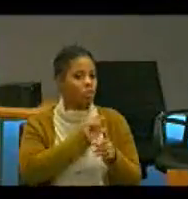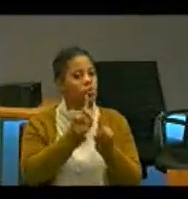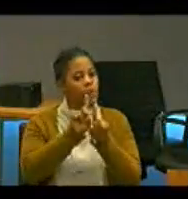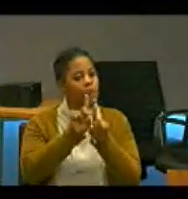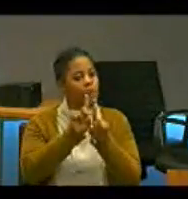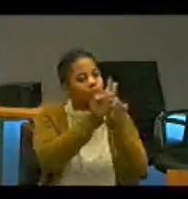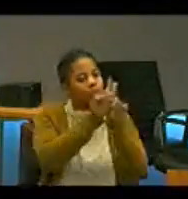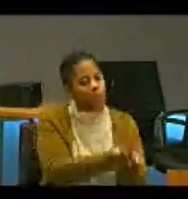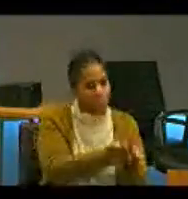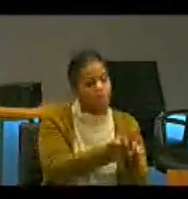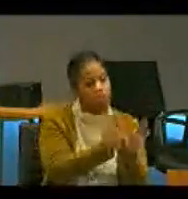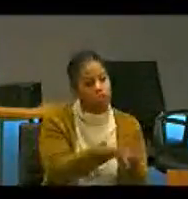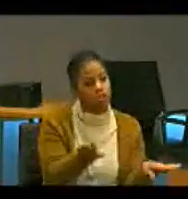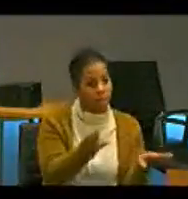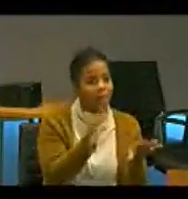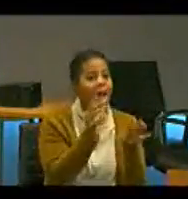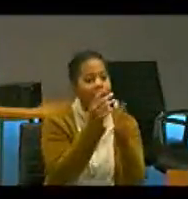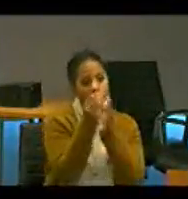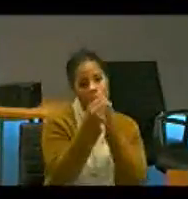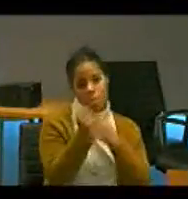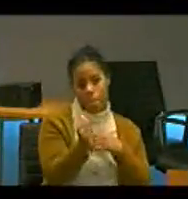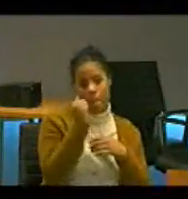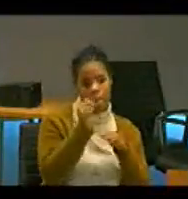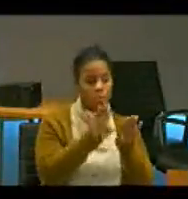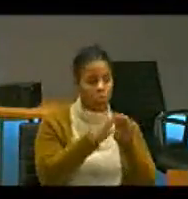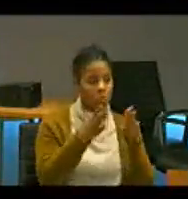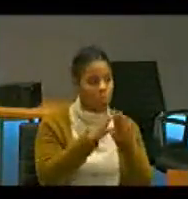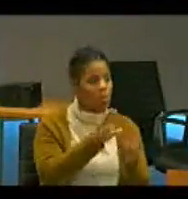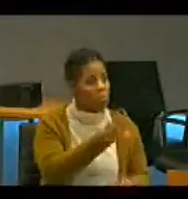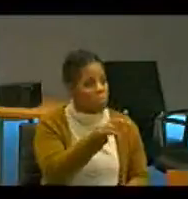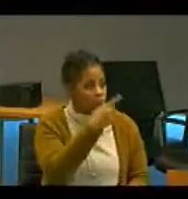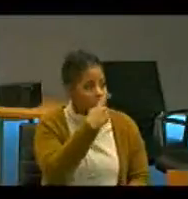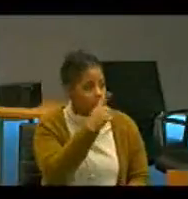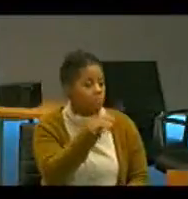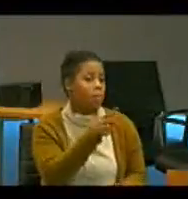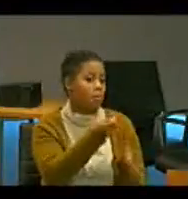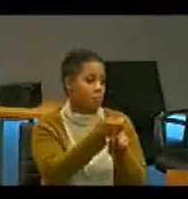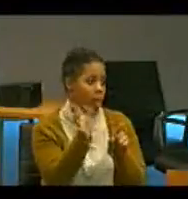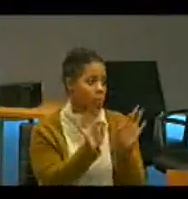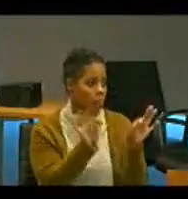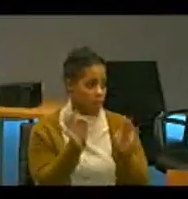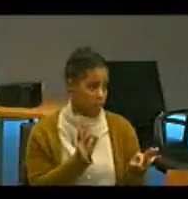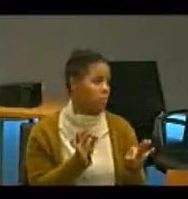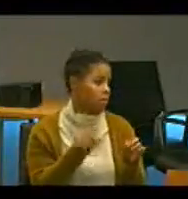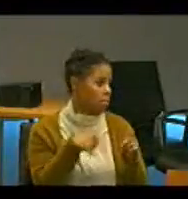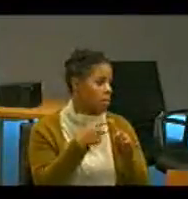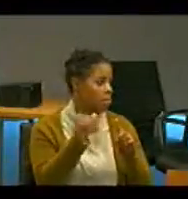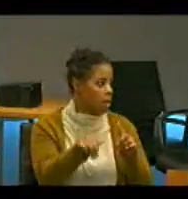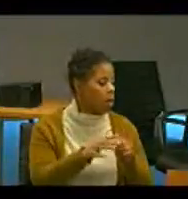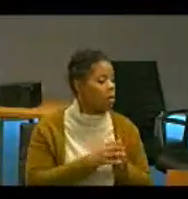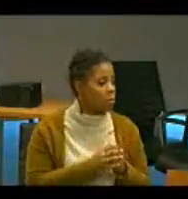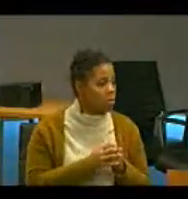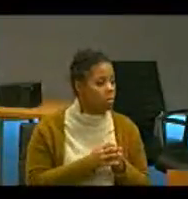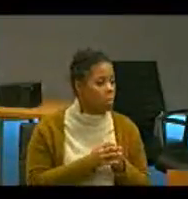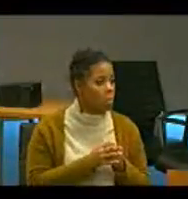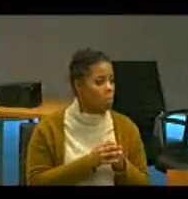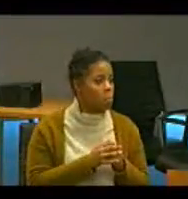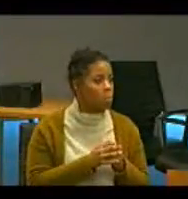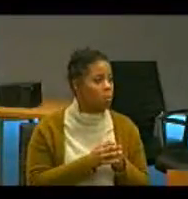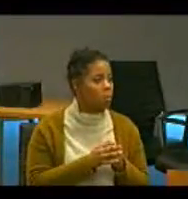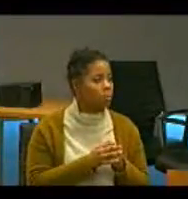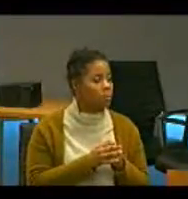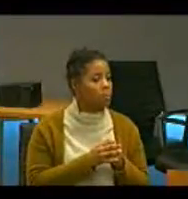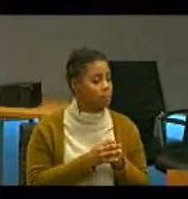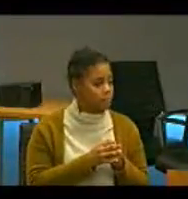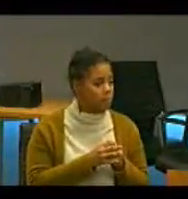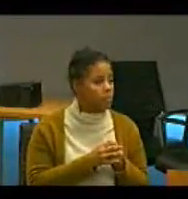out the back door. I was wondering if you would elaborate on that, and in doing so, tell us